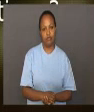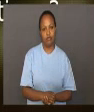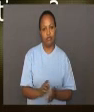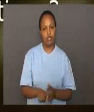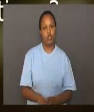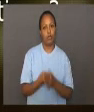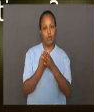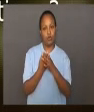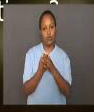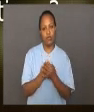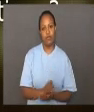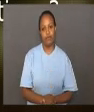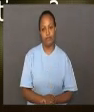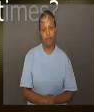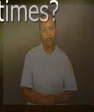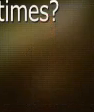Begin.